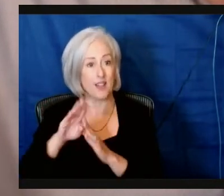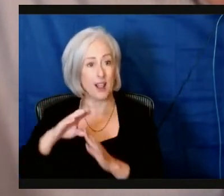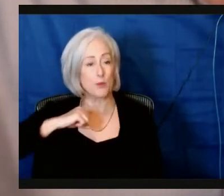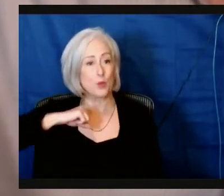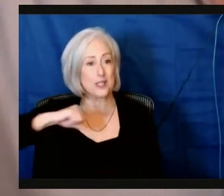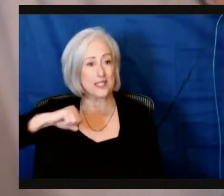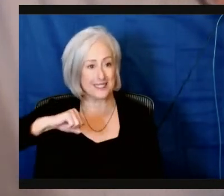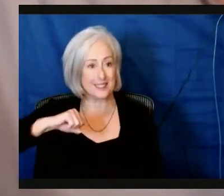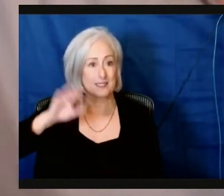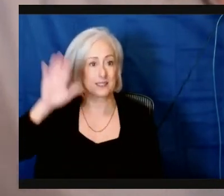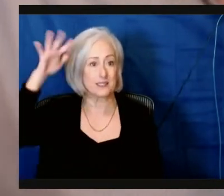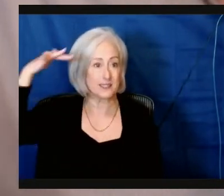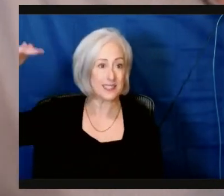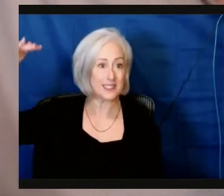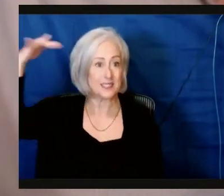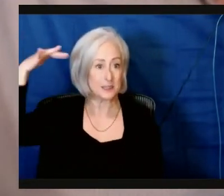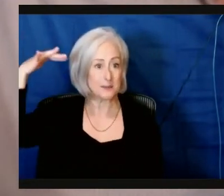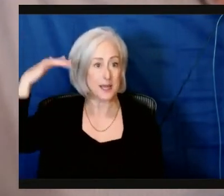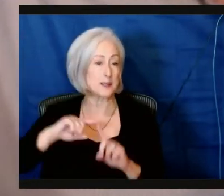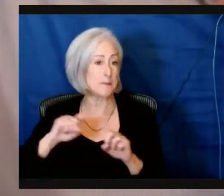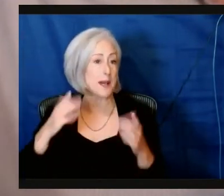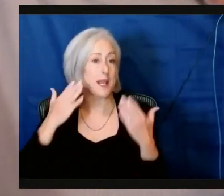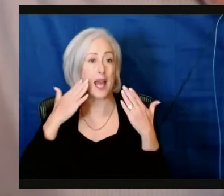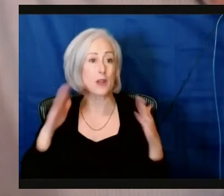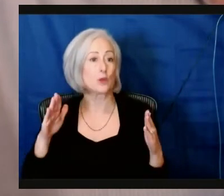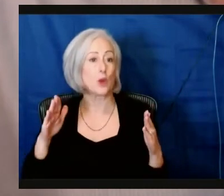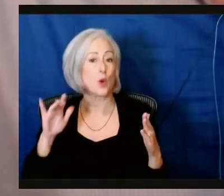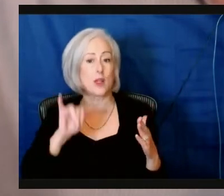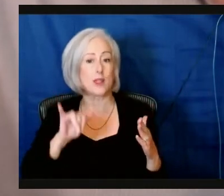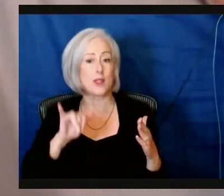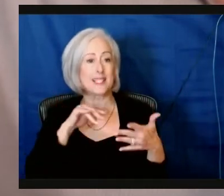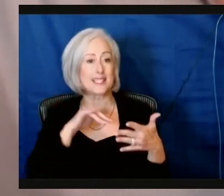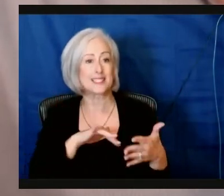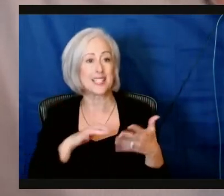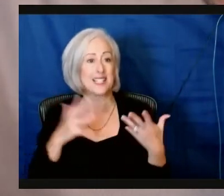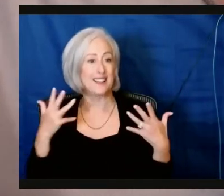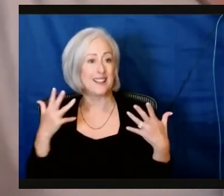would say, in space, but I don't know that those studies have been done.